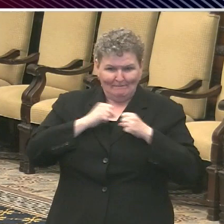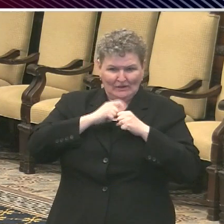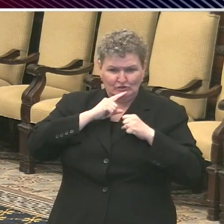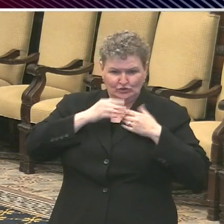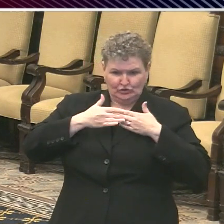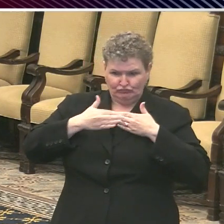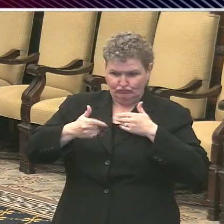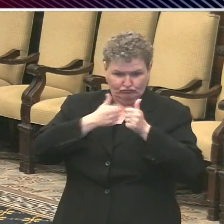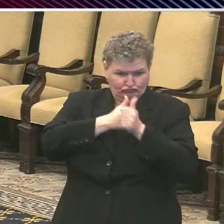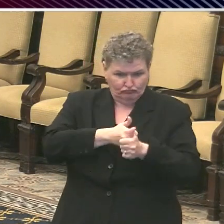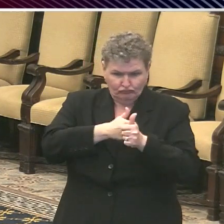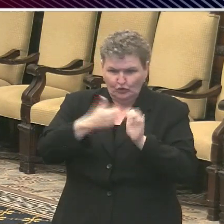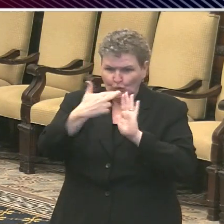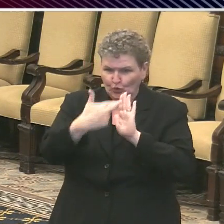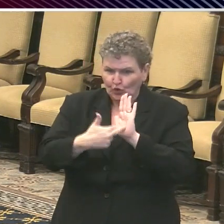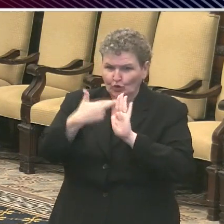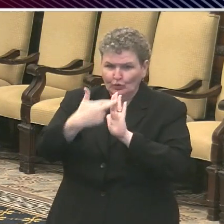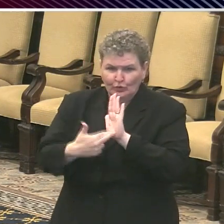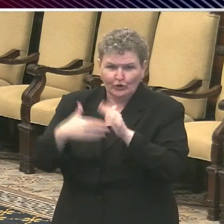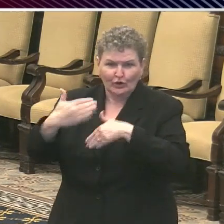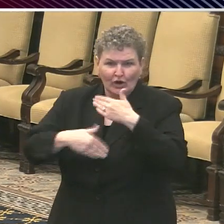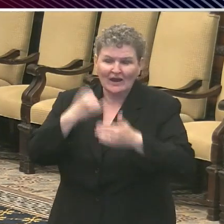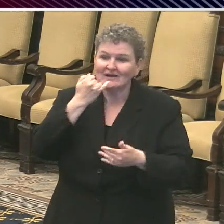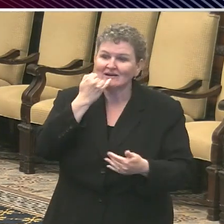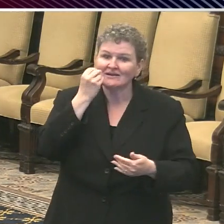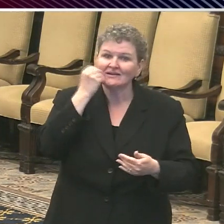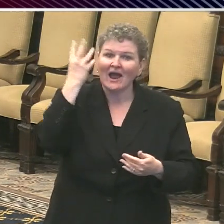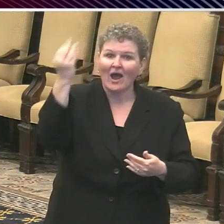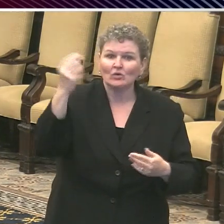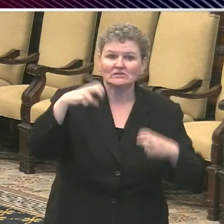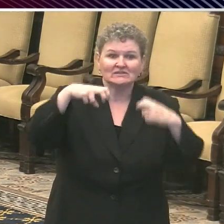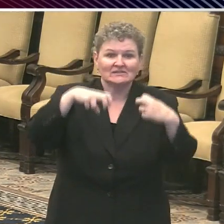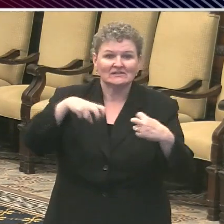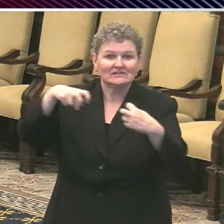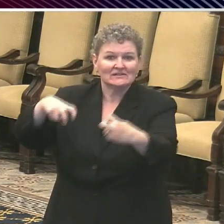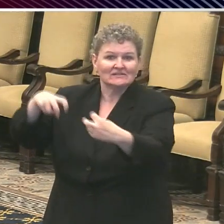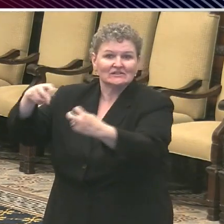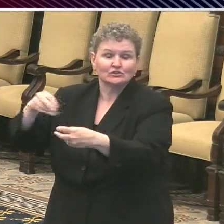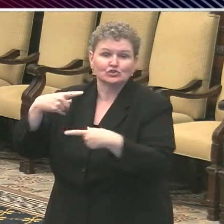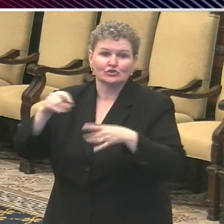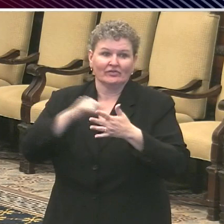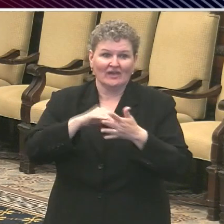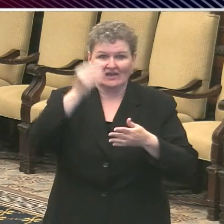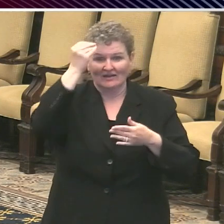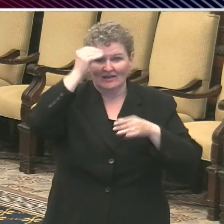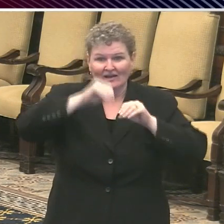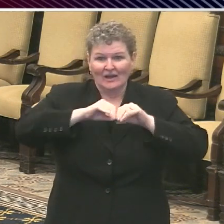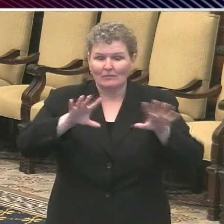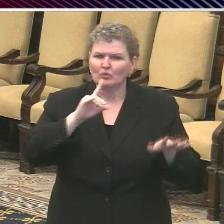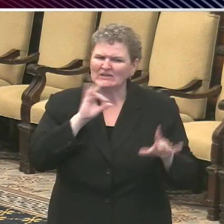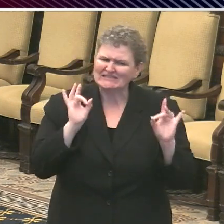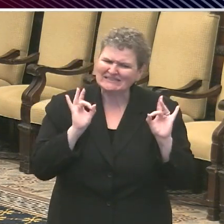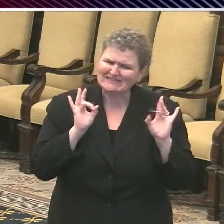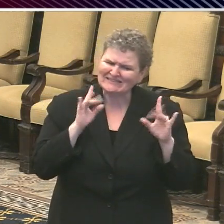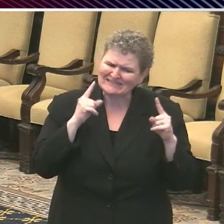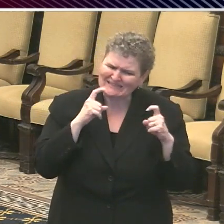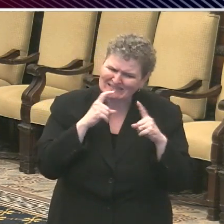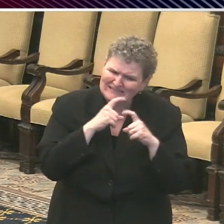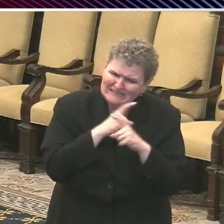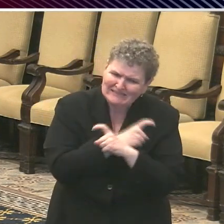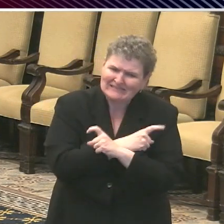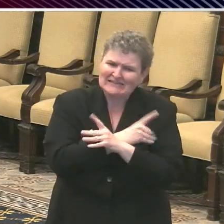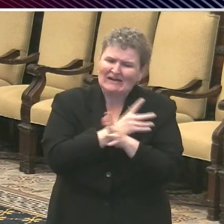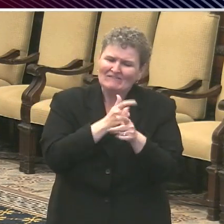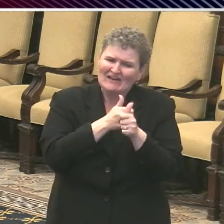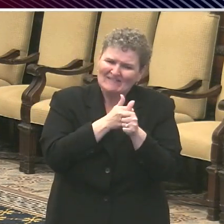followed. Outdoor dining done properly in the midst of a pandemic is extremely complicated. It obviously needs to adhere